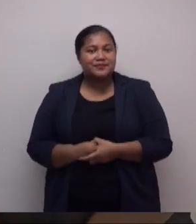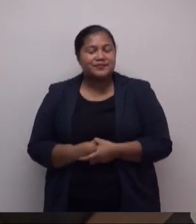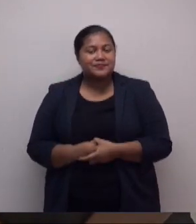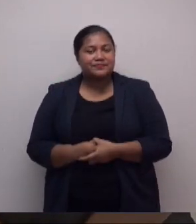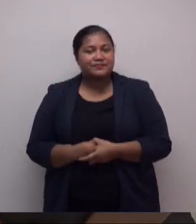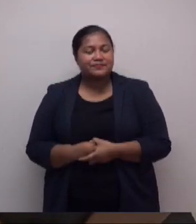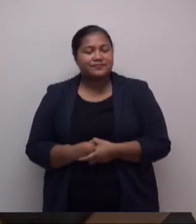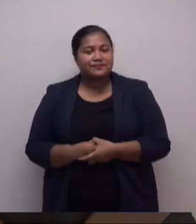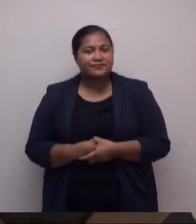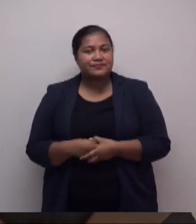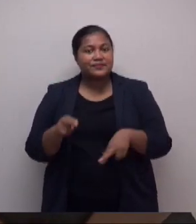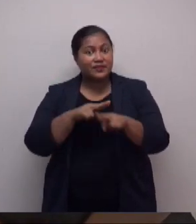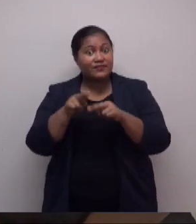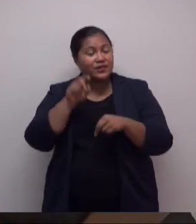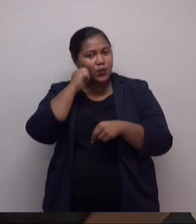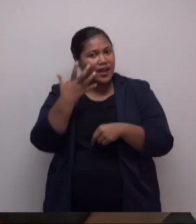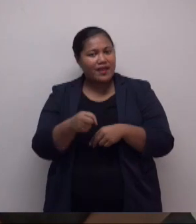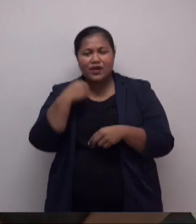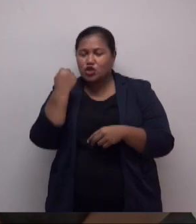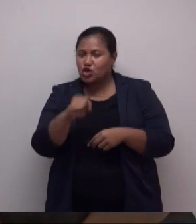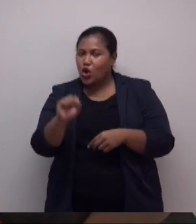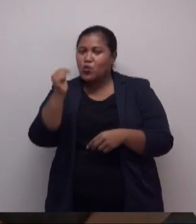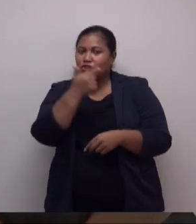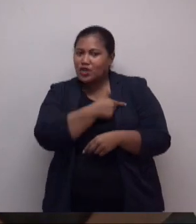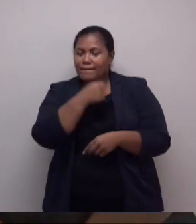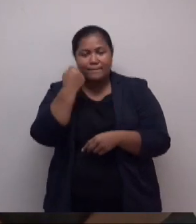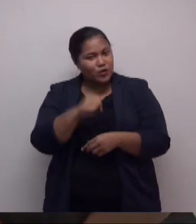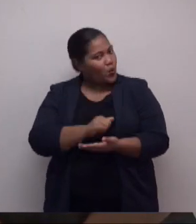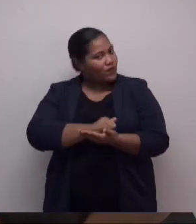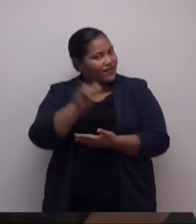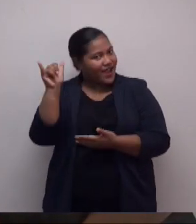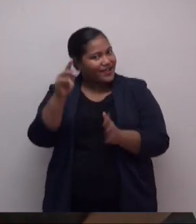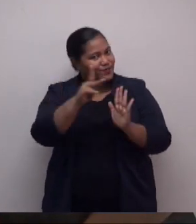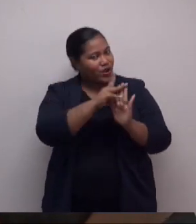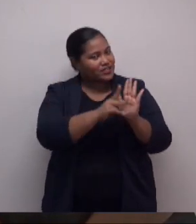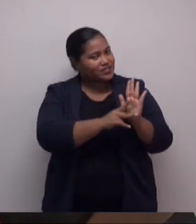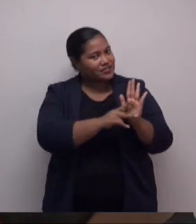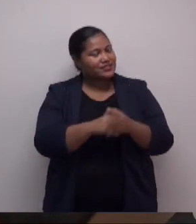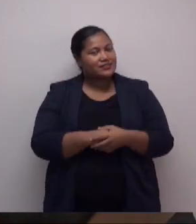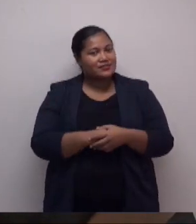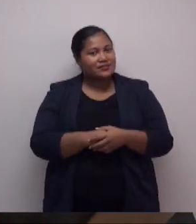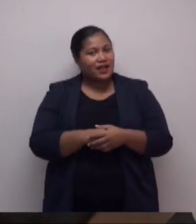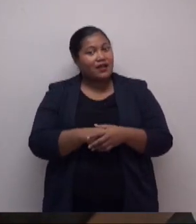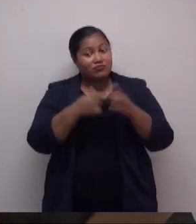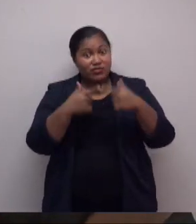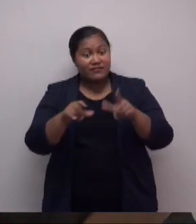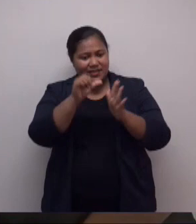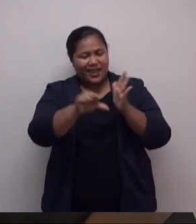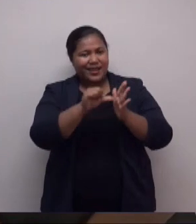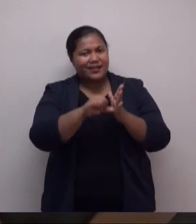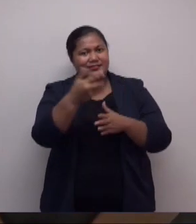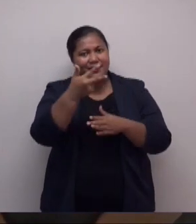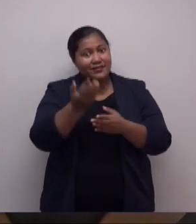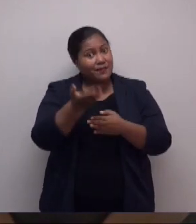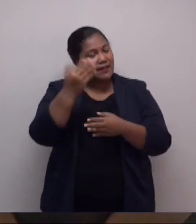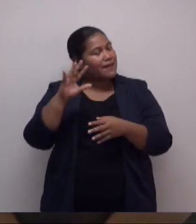Fiji will have a no jab, no fly policy. Travelers aged 18 years and above must be